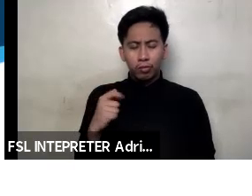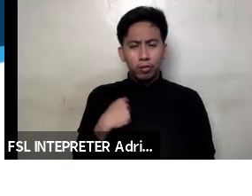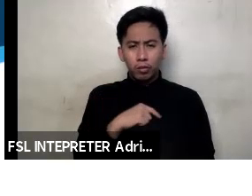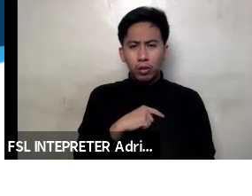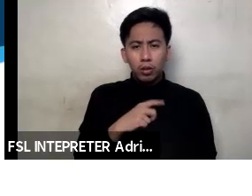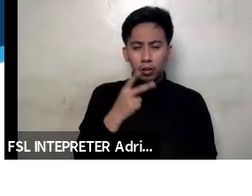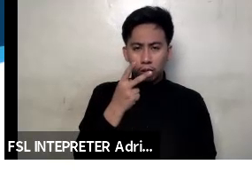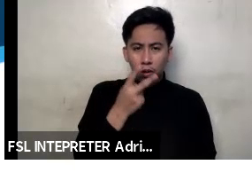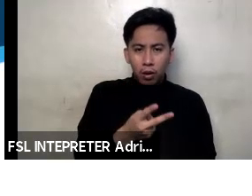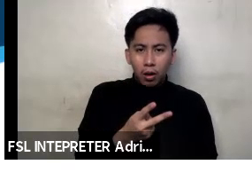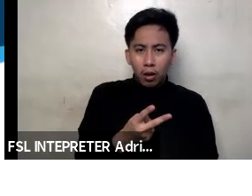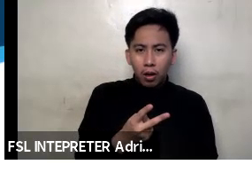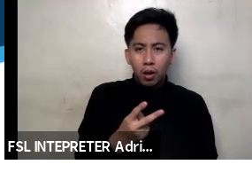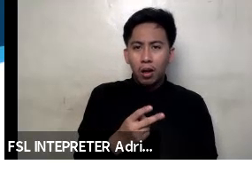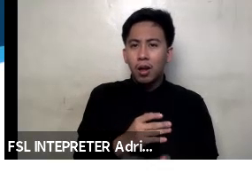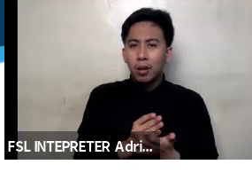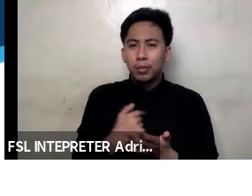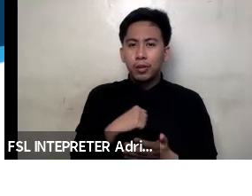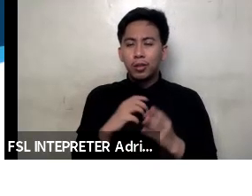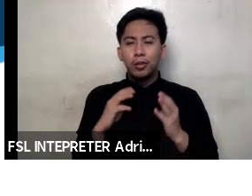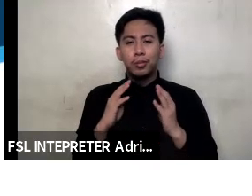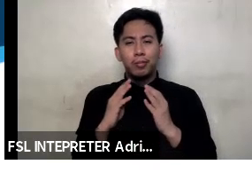of our barangay nutrition